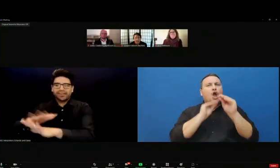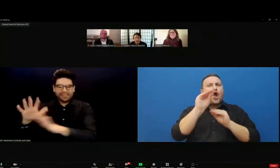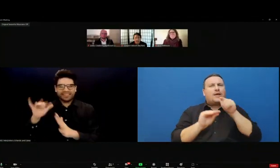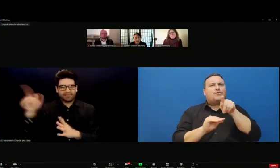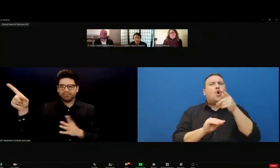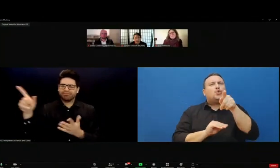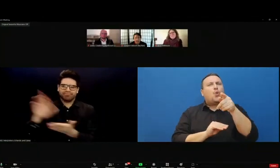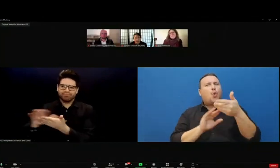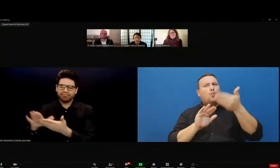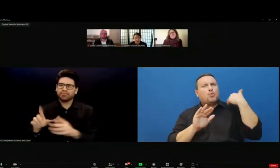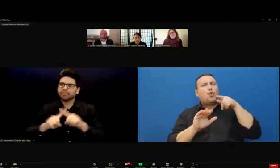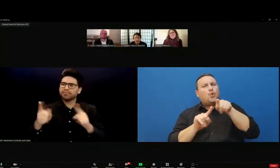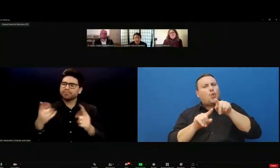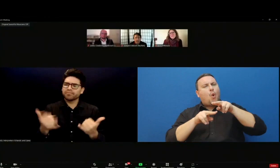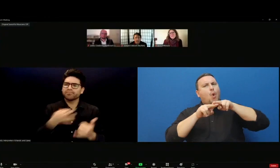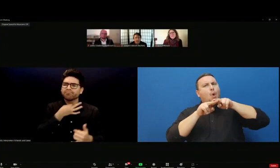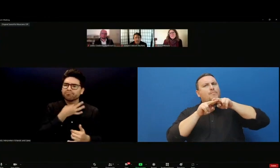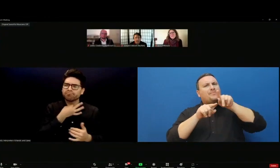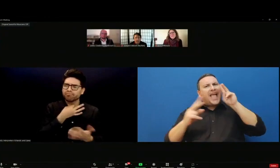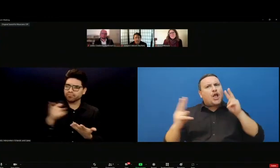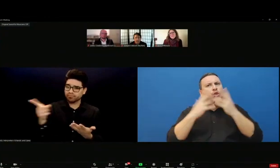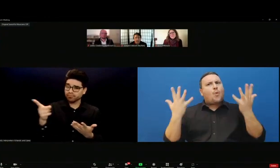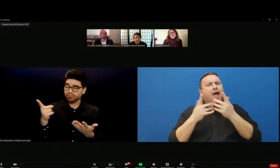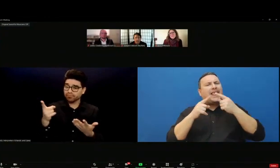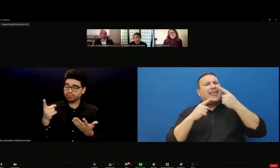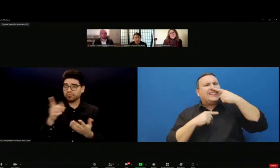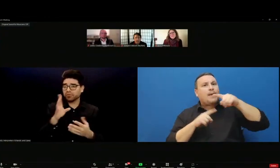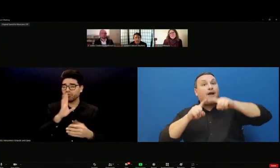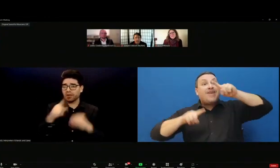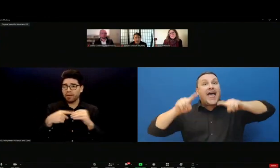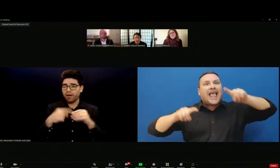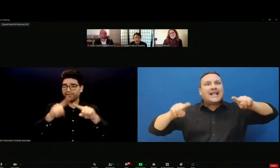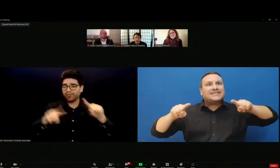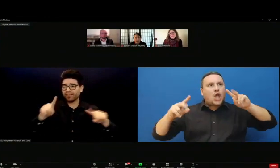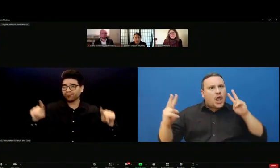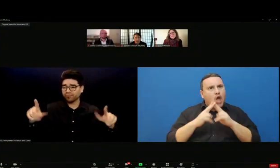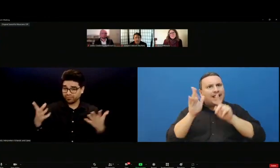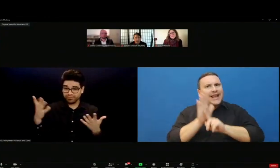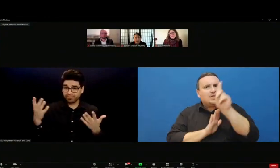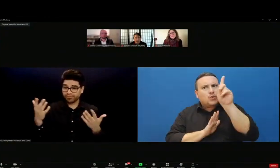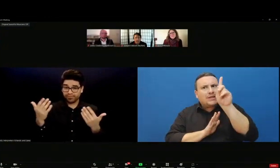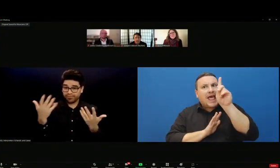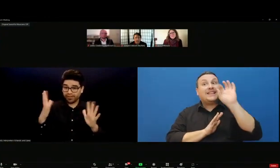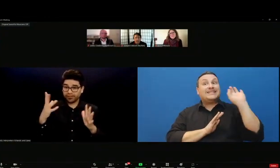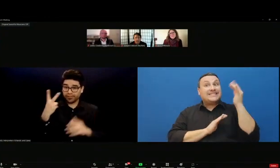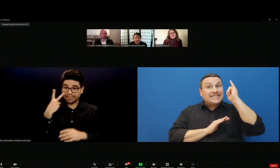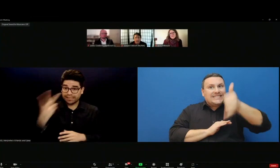met any kind of variation in your sample, and how have you accounted for it? Thank